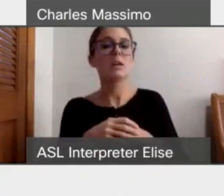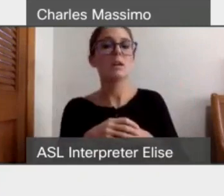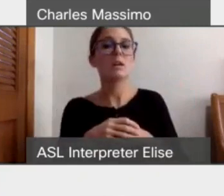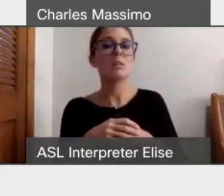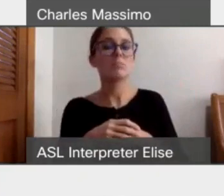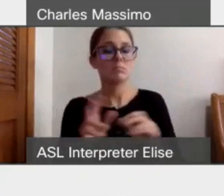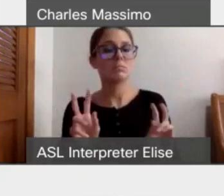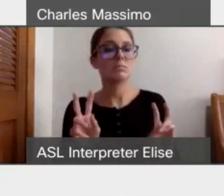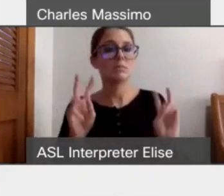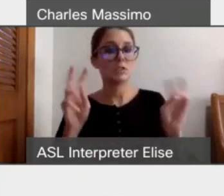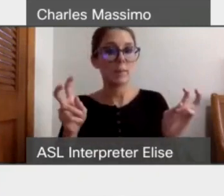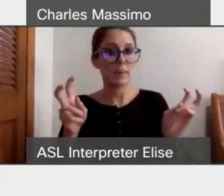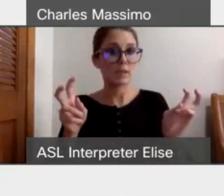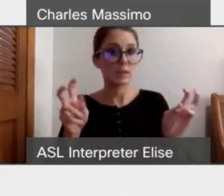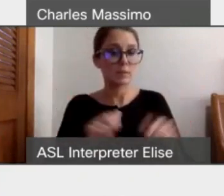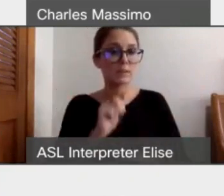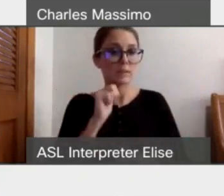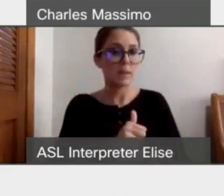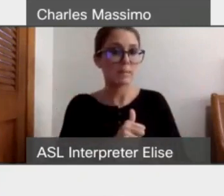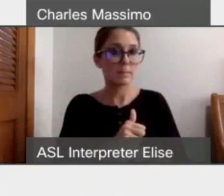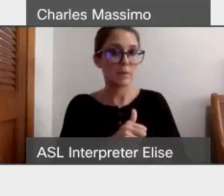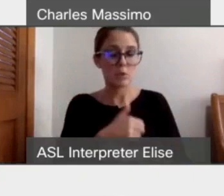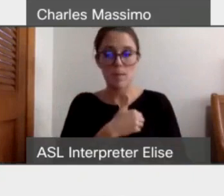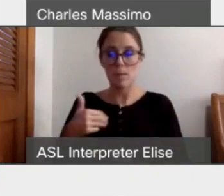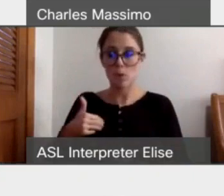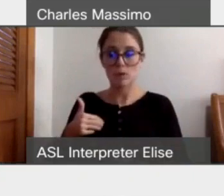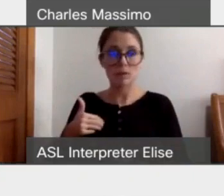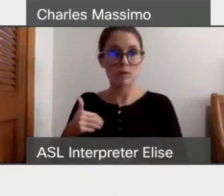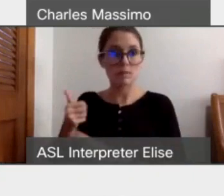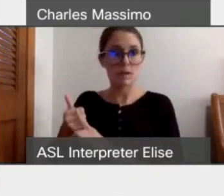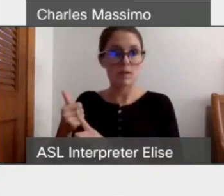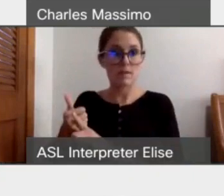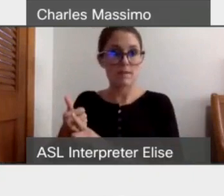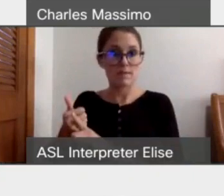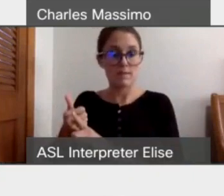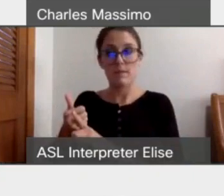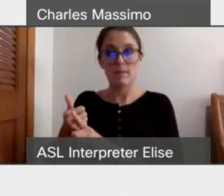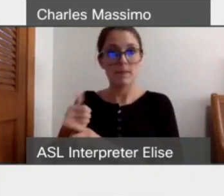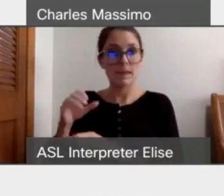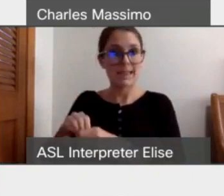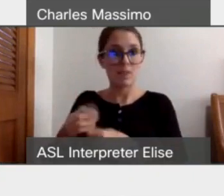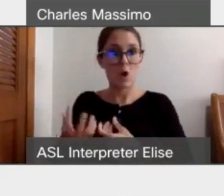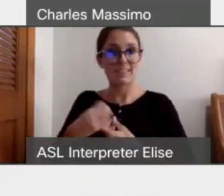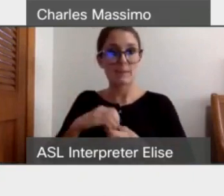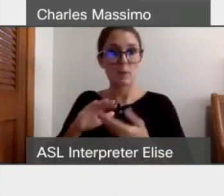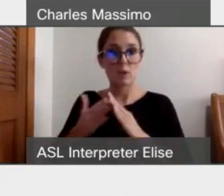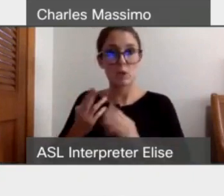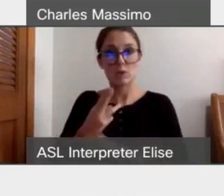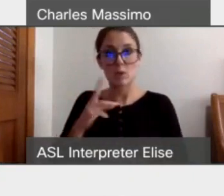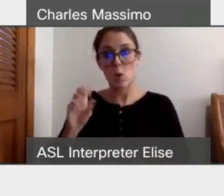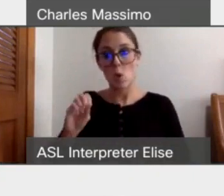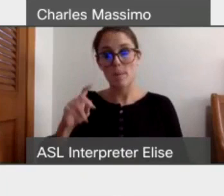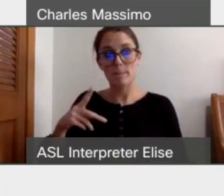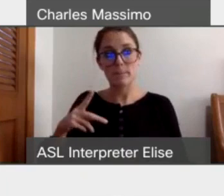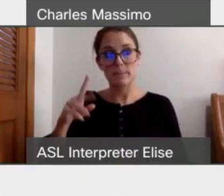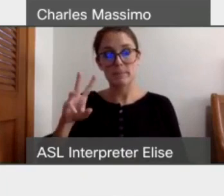topic be arranged so that members in the autism community that use OPWD services will be able to speak